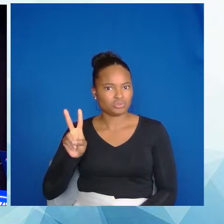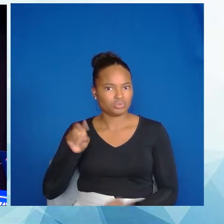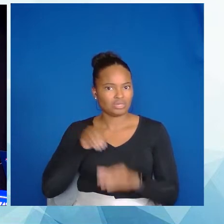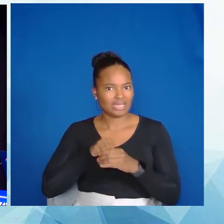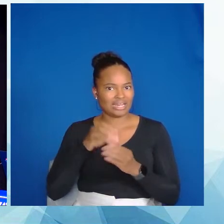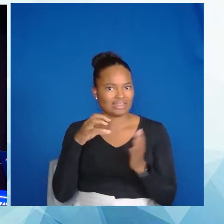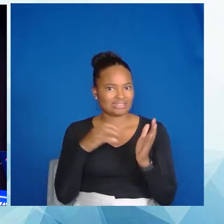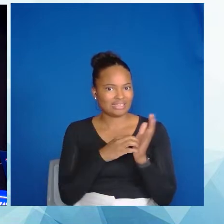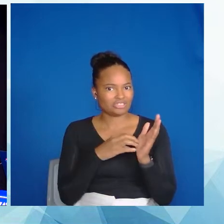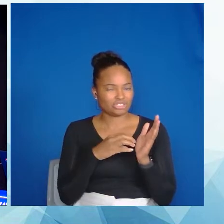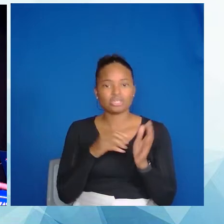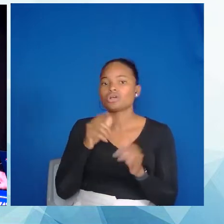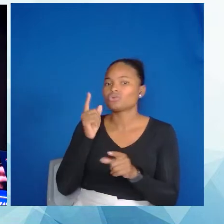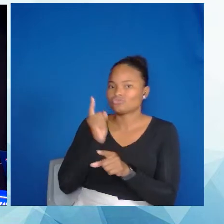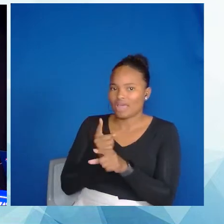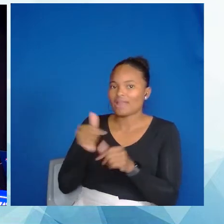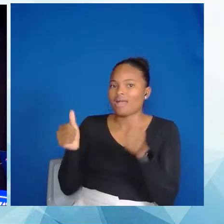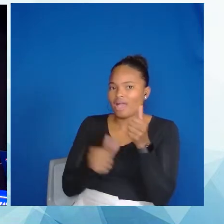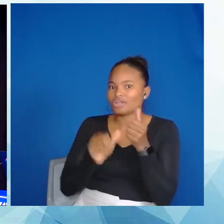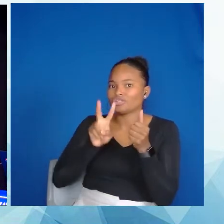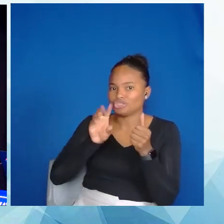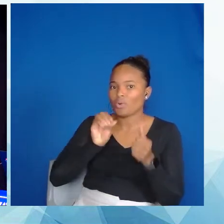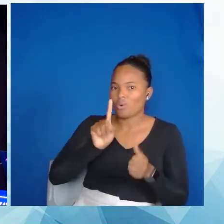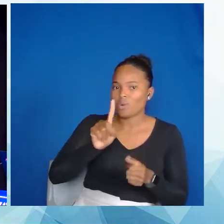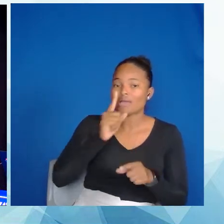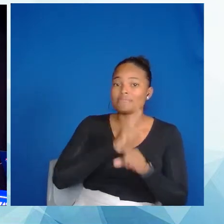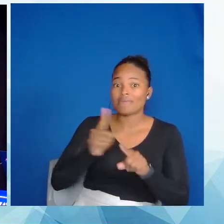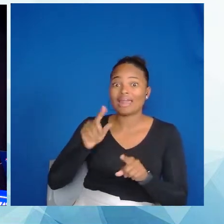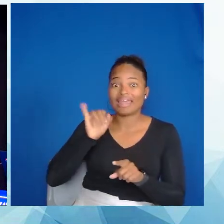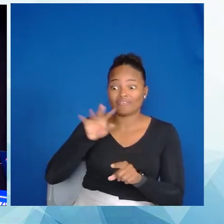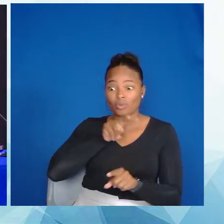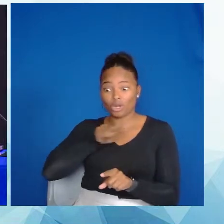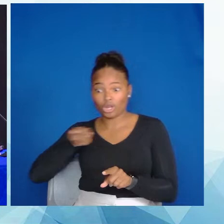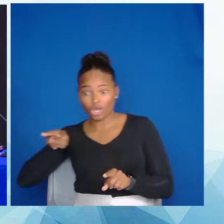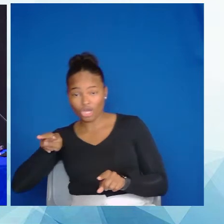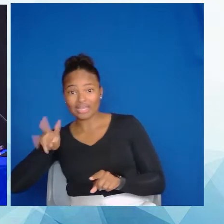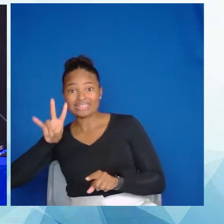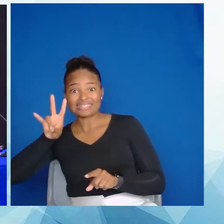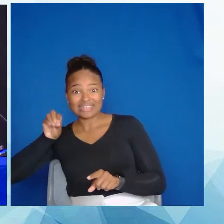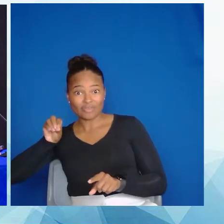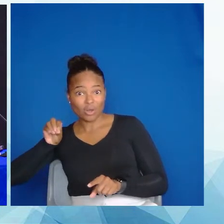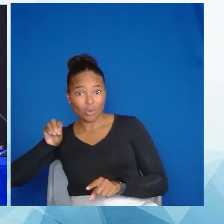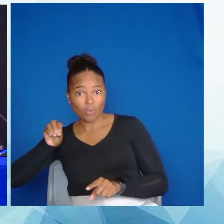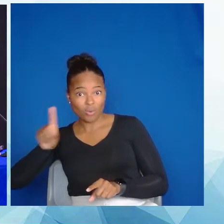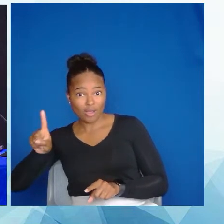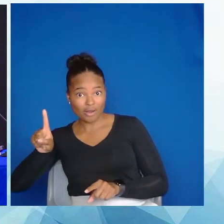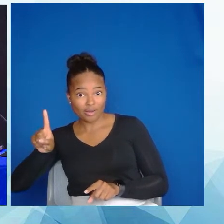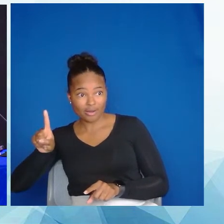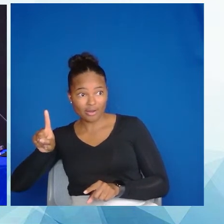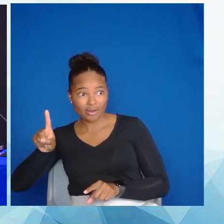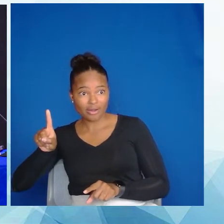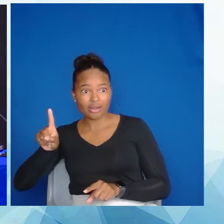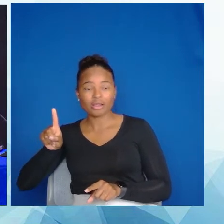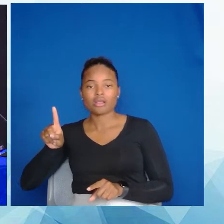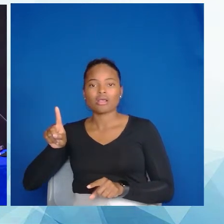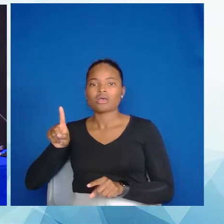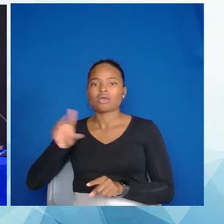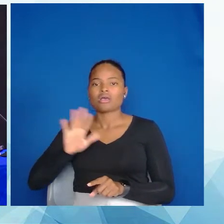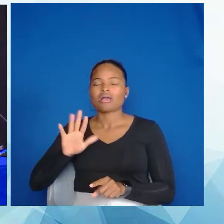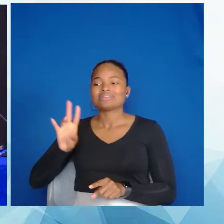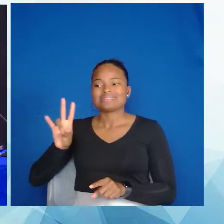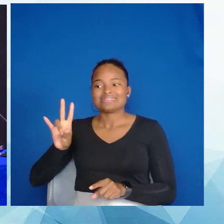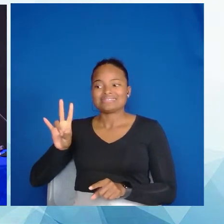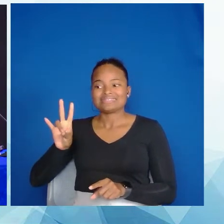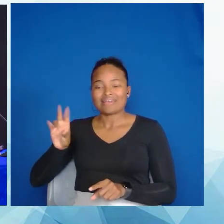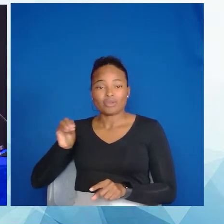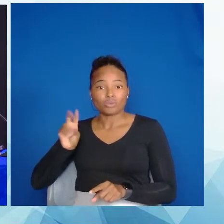Right, under 2.01. It is But if you confusing. look at 7.01, or 7.02, it